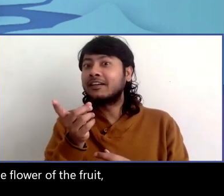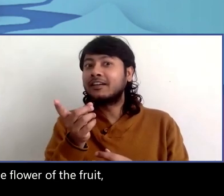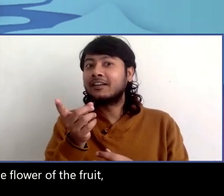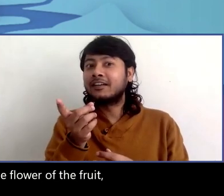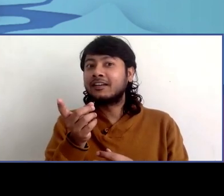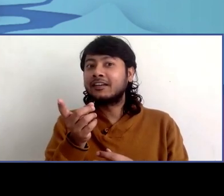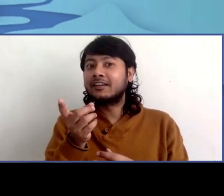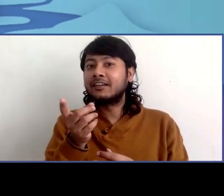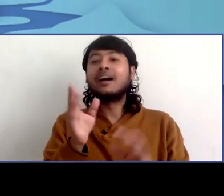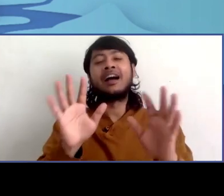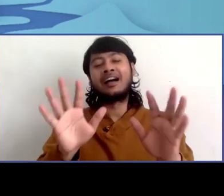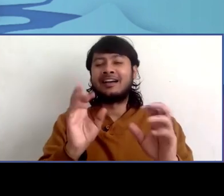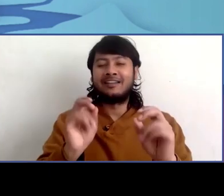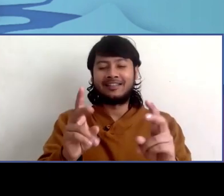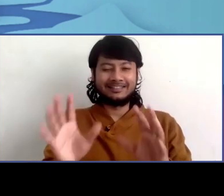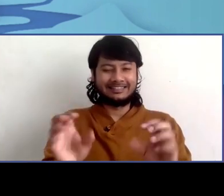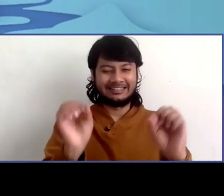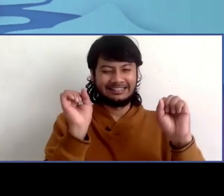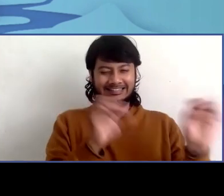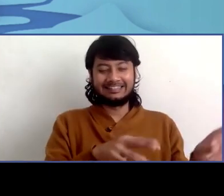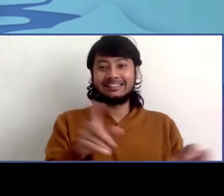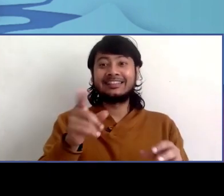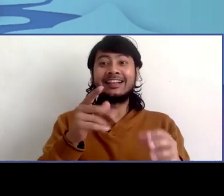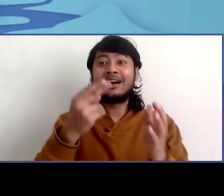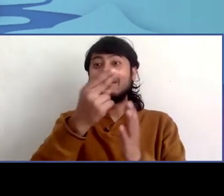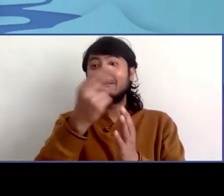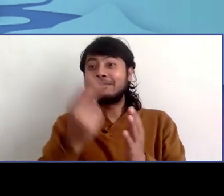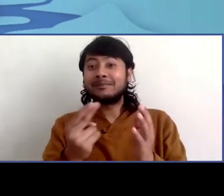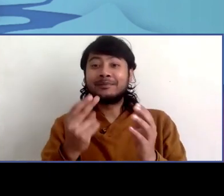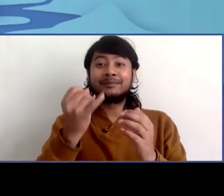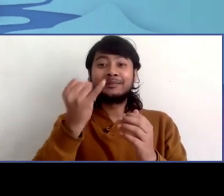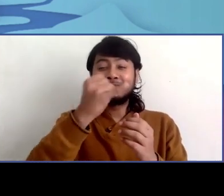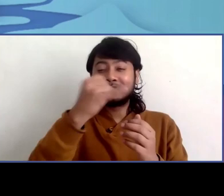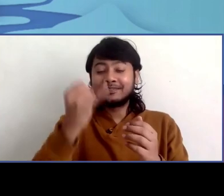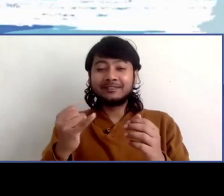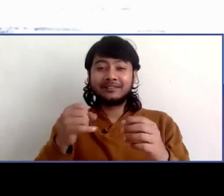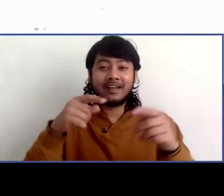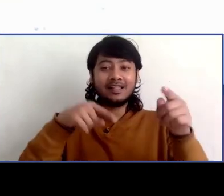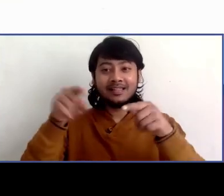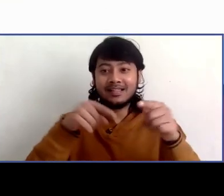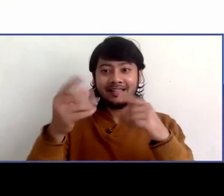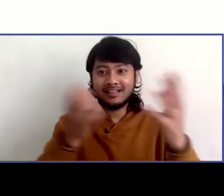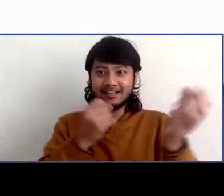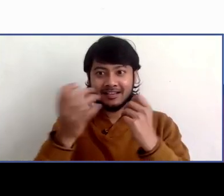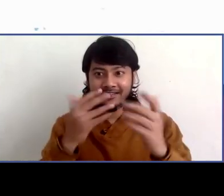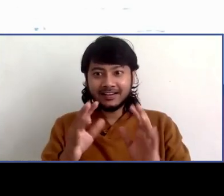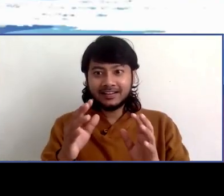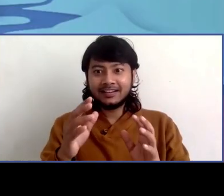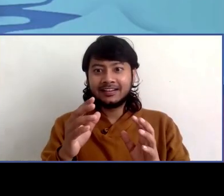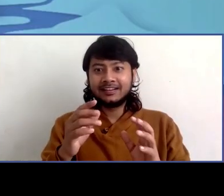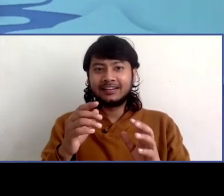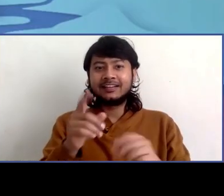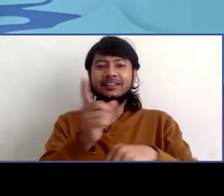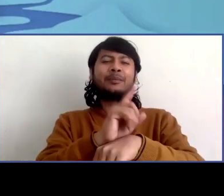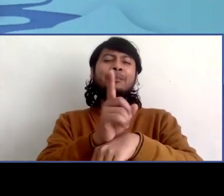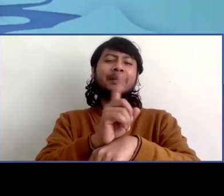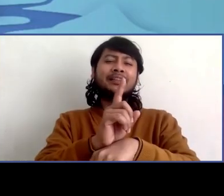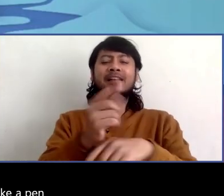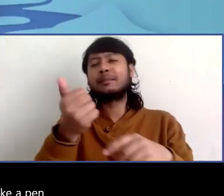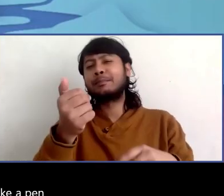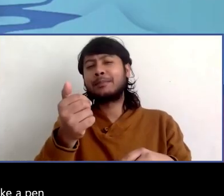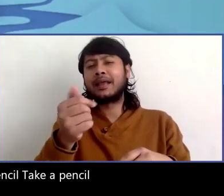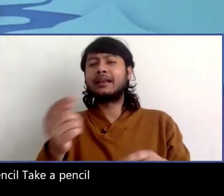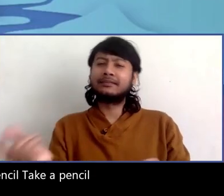stationery, what if I ask all of you to start drawing? Take your pencils and pens.